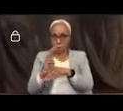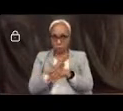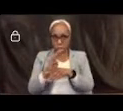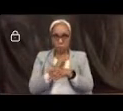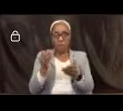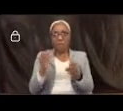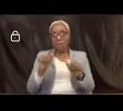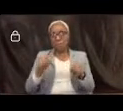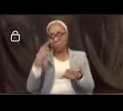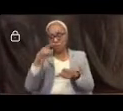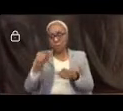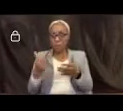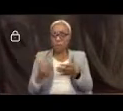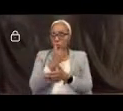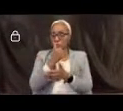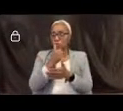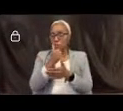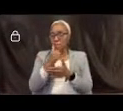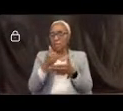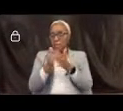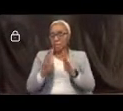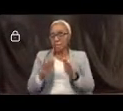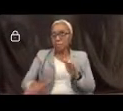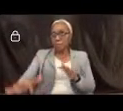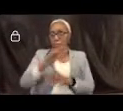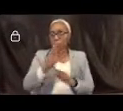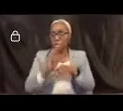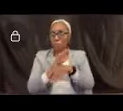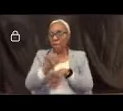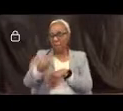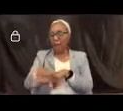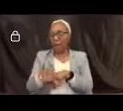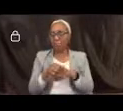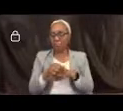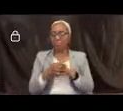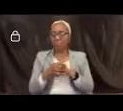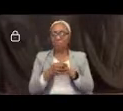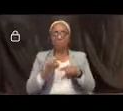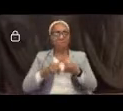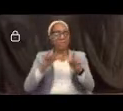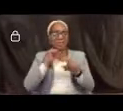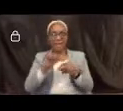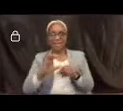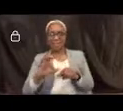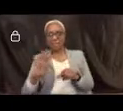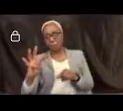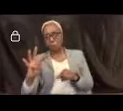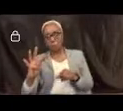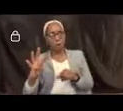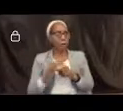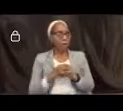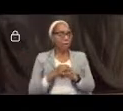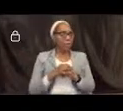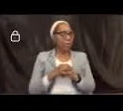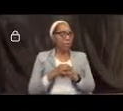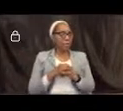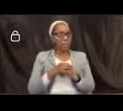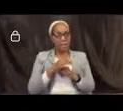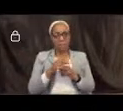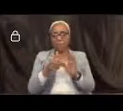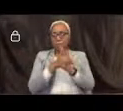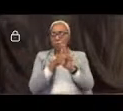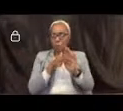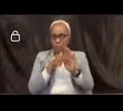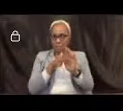maybe neighborhood commercial, those types of scenarios, but not C4. And a straight zoning of C4, it would